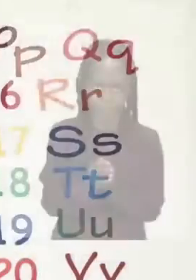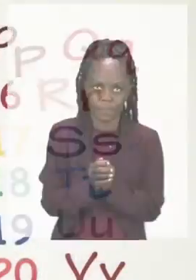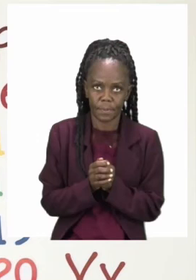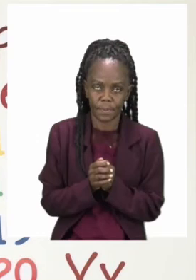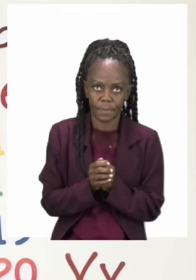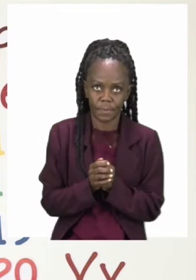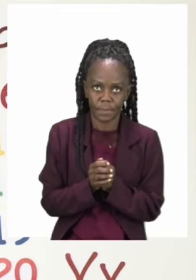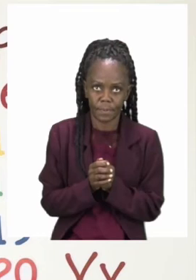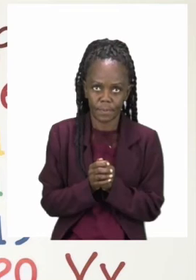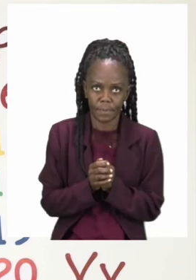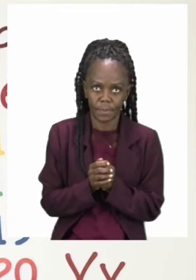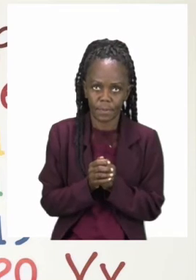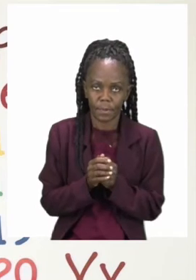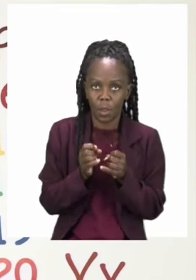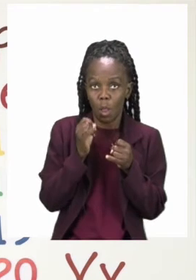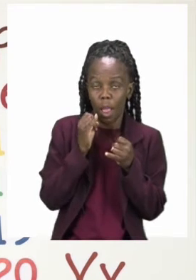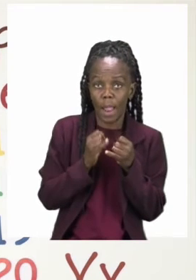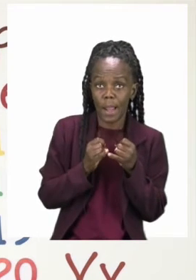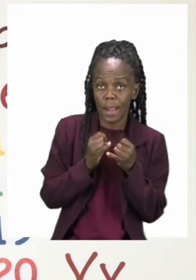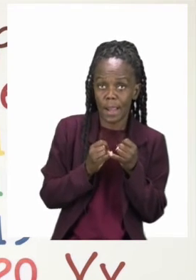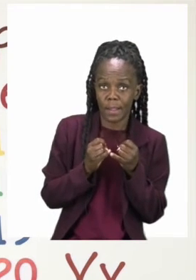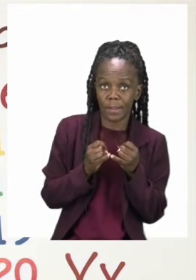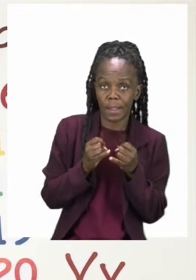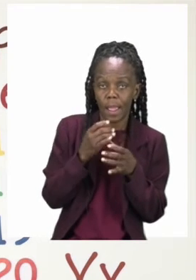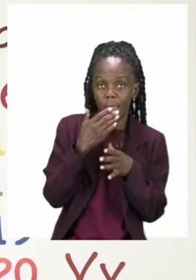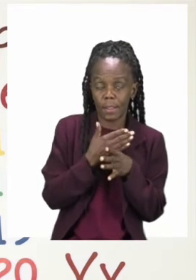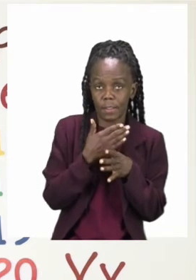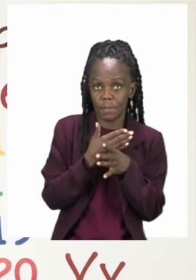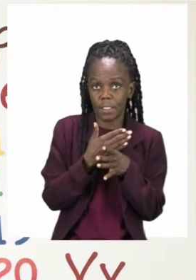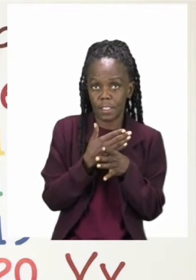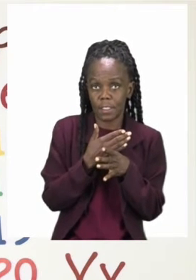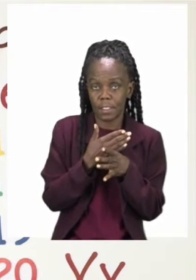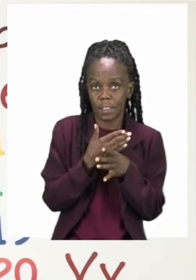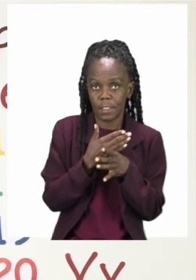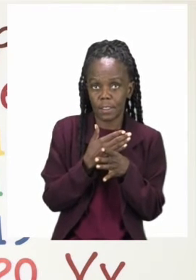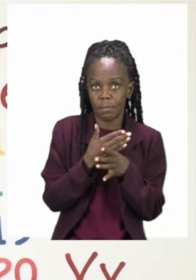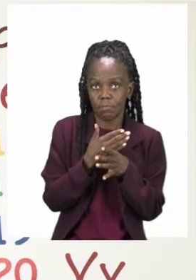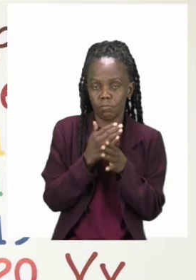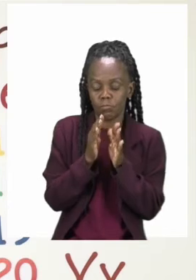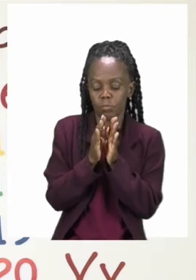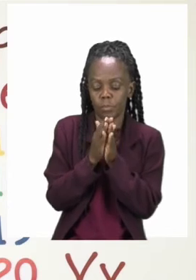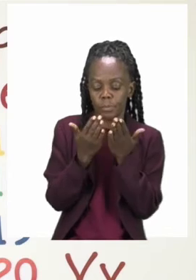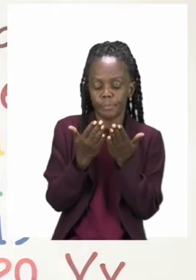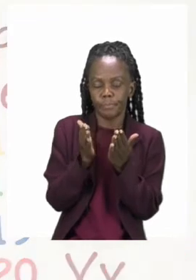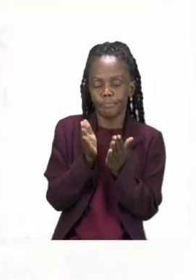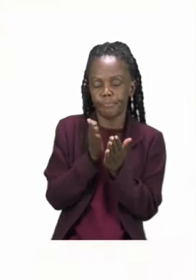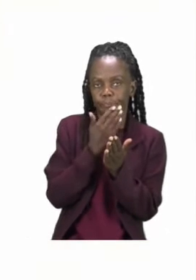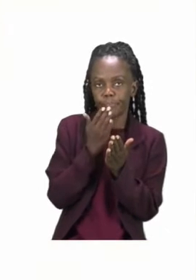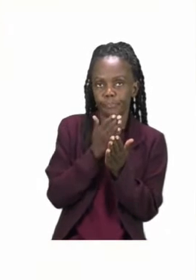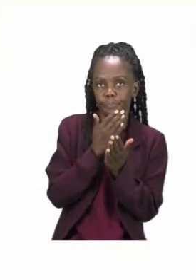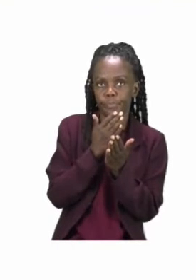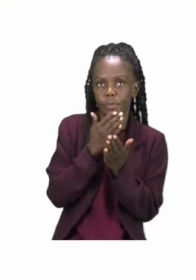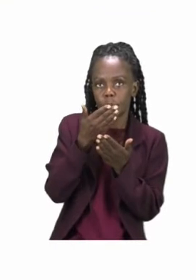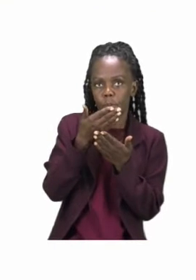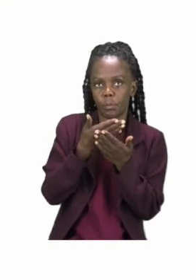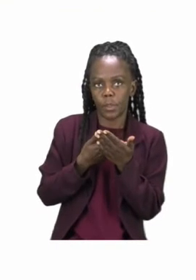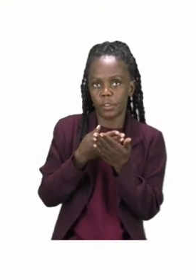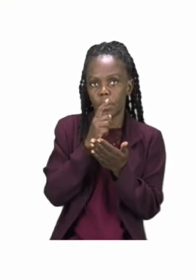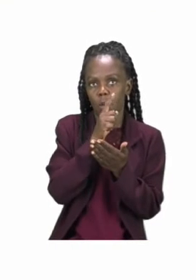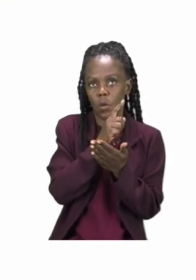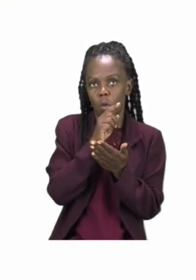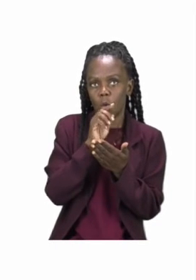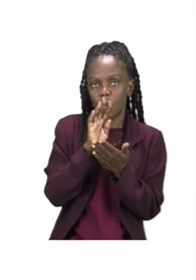they ready? Are you ready, friends? They are ready. They are Always ready. We were born ready. Born ready. So now we're going to start. And a 1